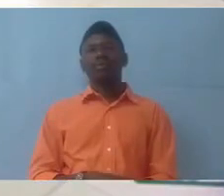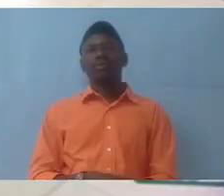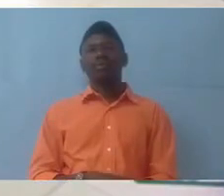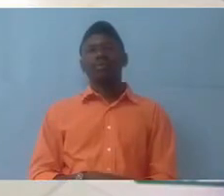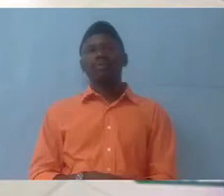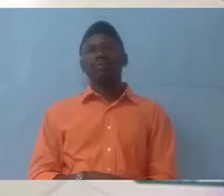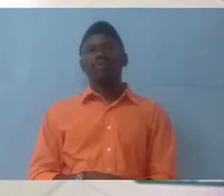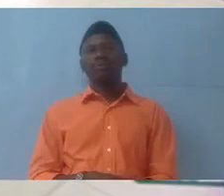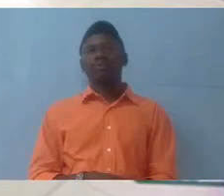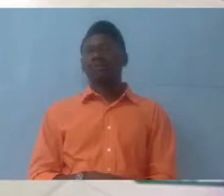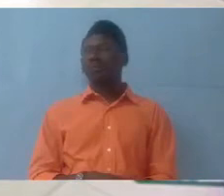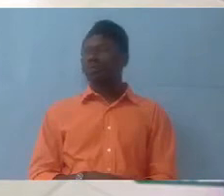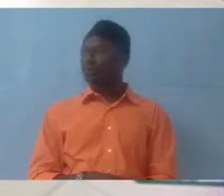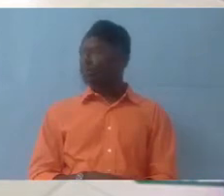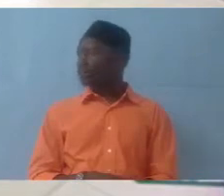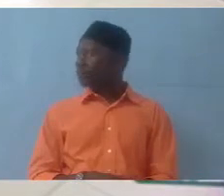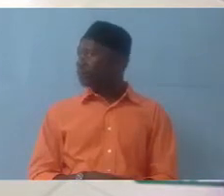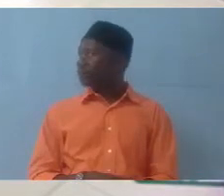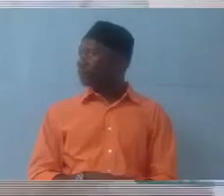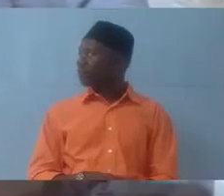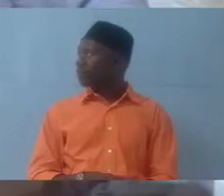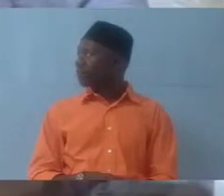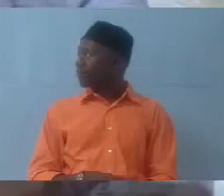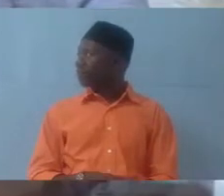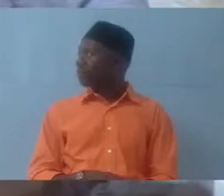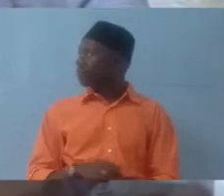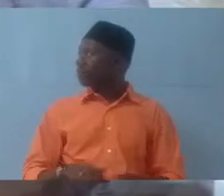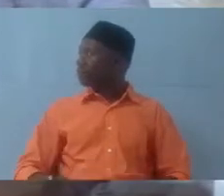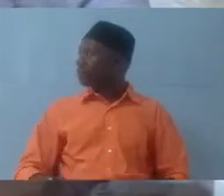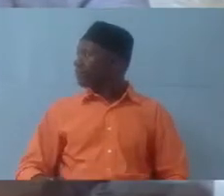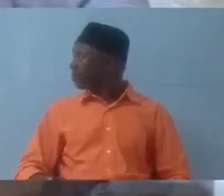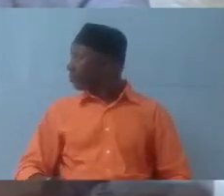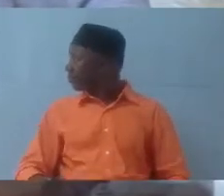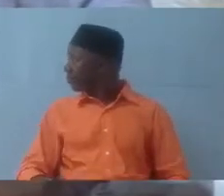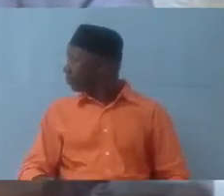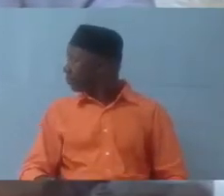You're not writing it on a napkin, are you?